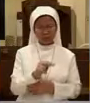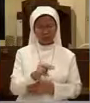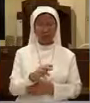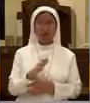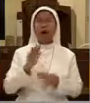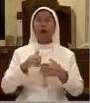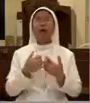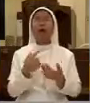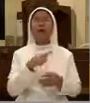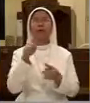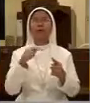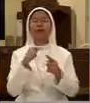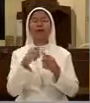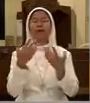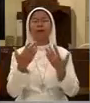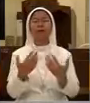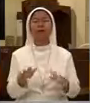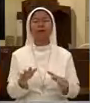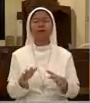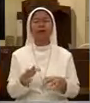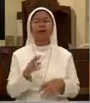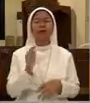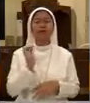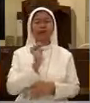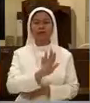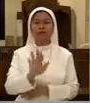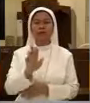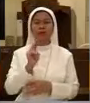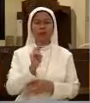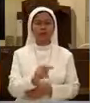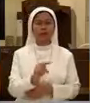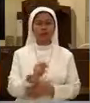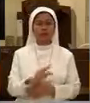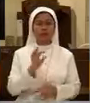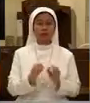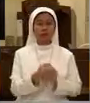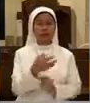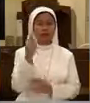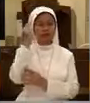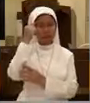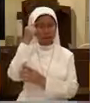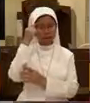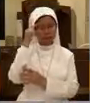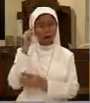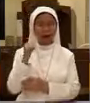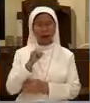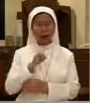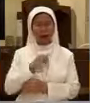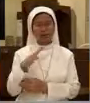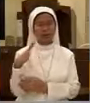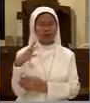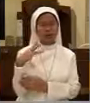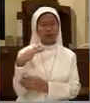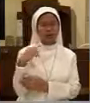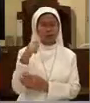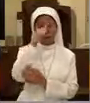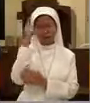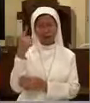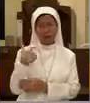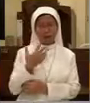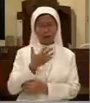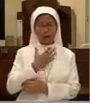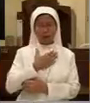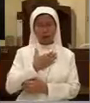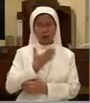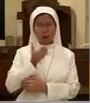yan mauubos. Kaya, pag yan ang prinsipyo natin na I will wait for all my needs to be